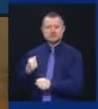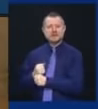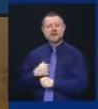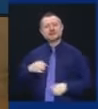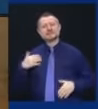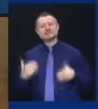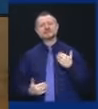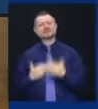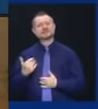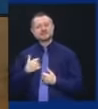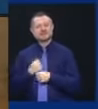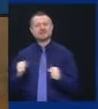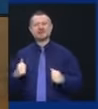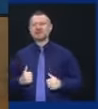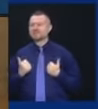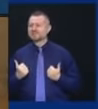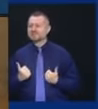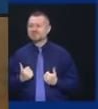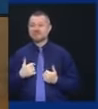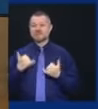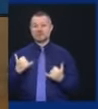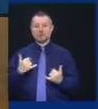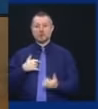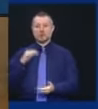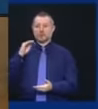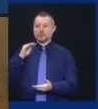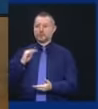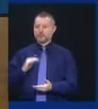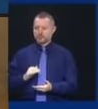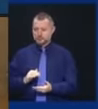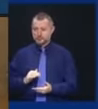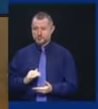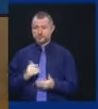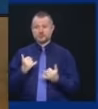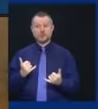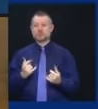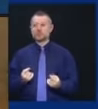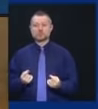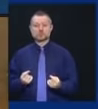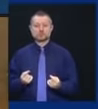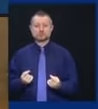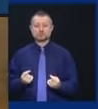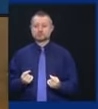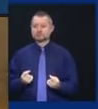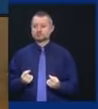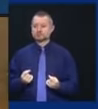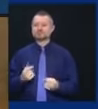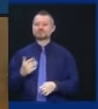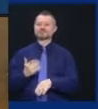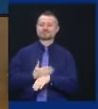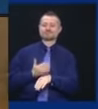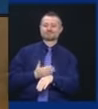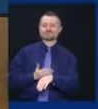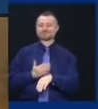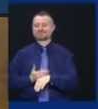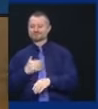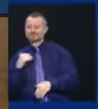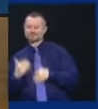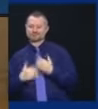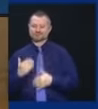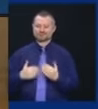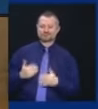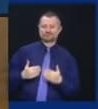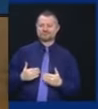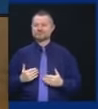lives. Storm passes. What's the second order of business? Now we have to go out in the light of a new